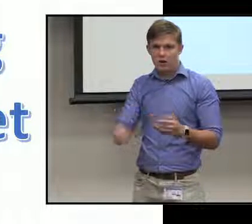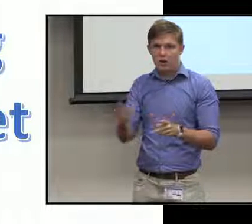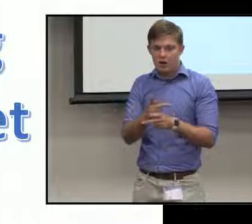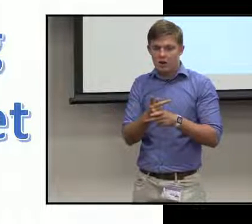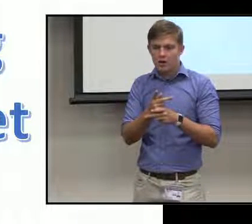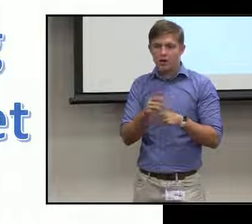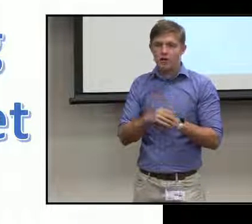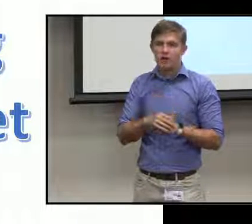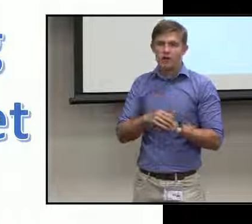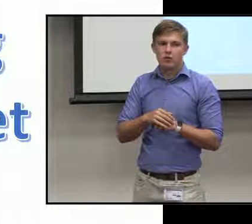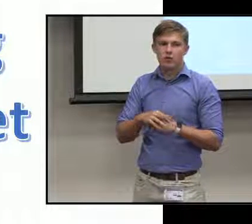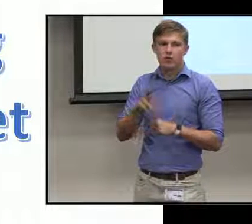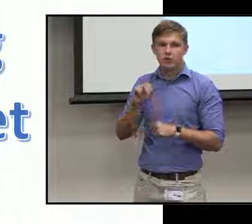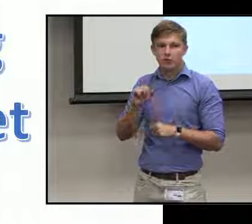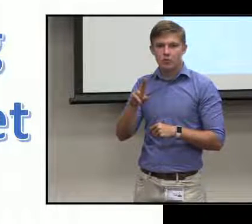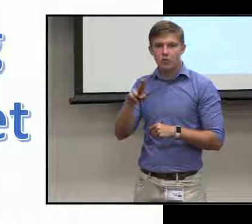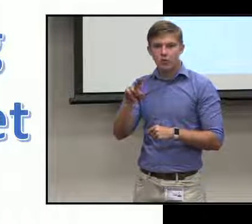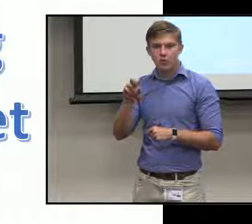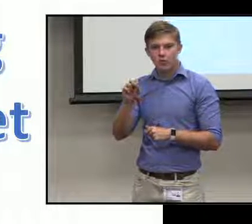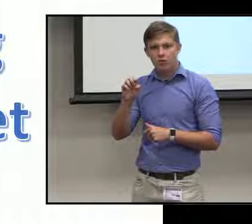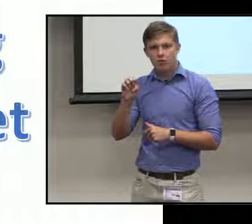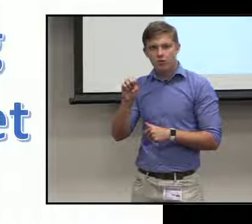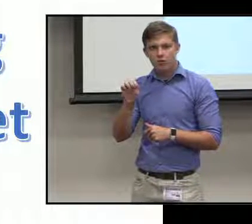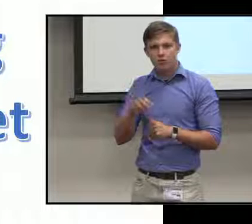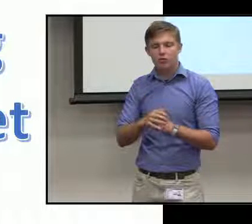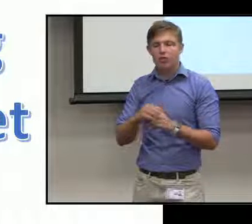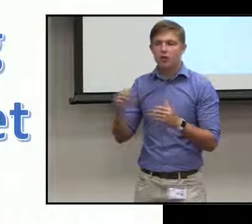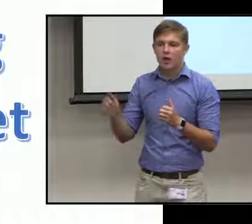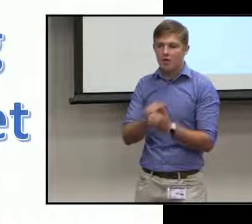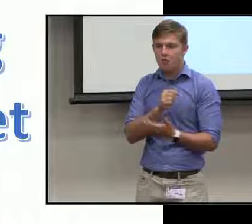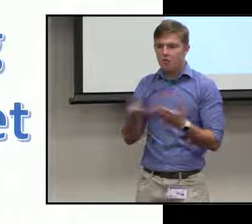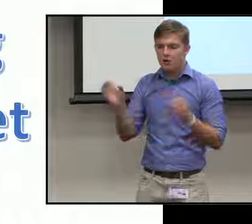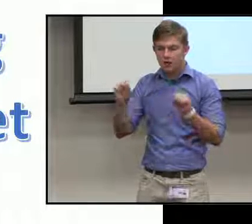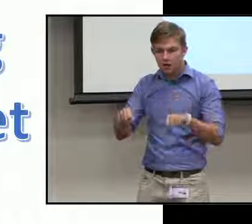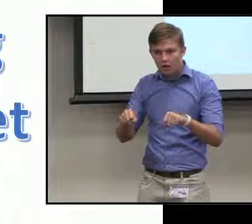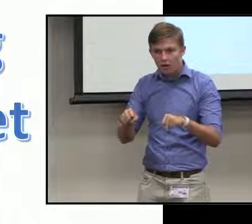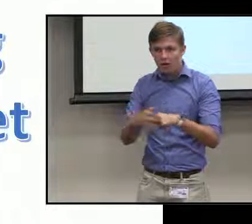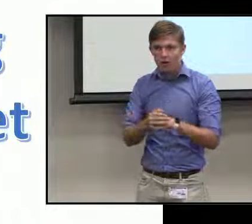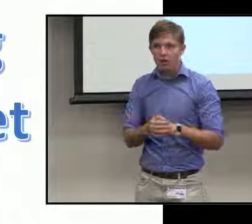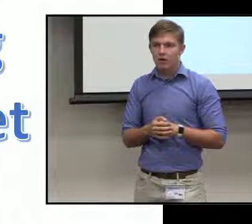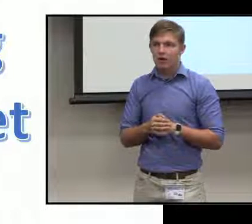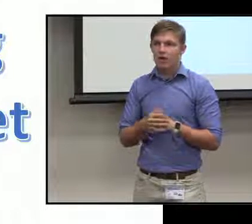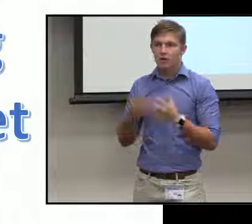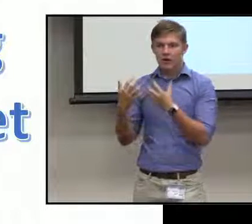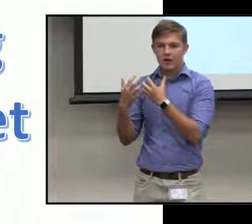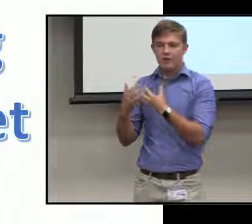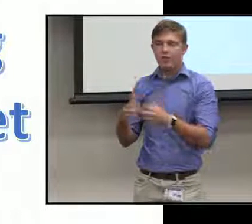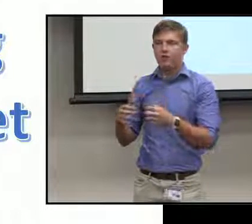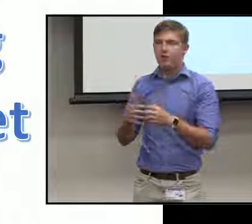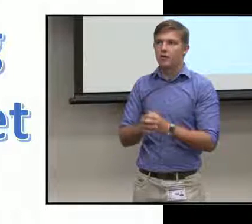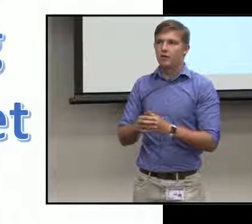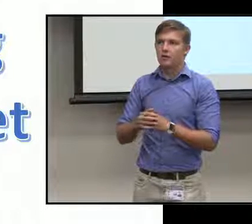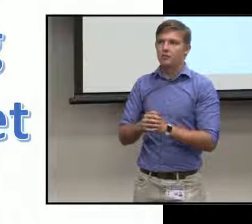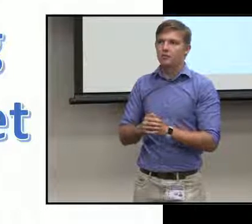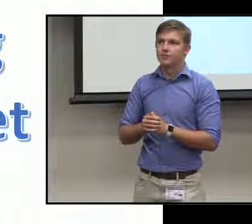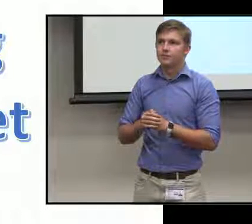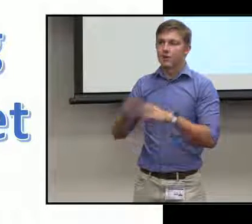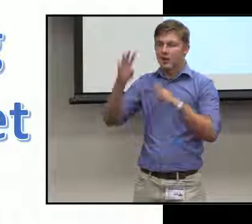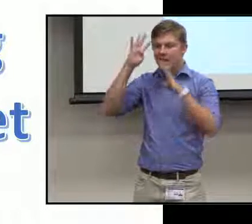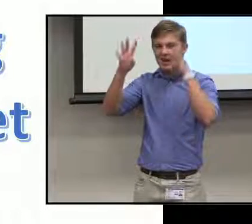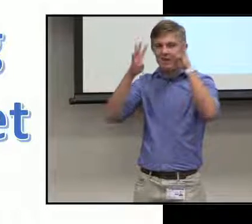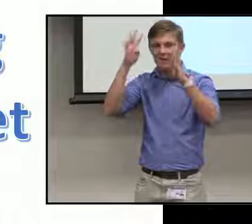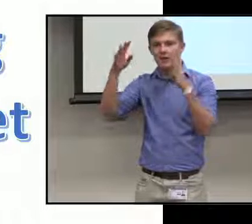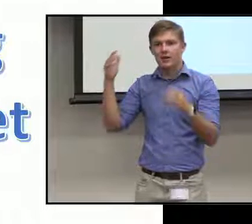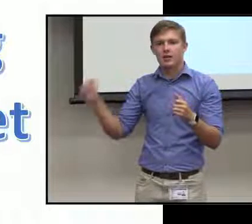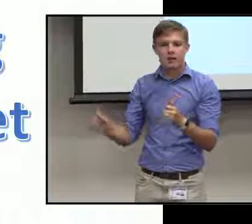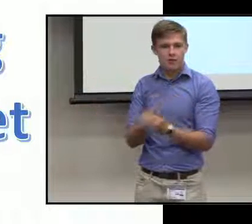to reuse everything they can. They're very inventive to reuse things. And they're not going to throw away much. And they're not going to